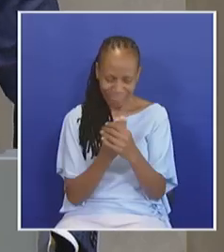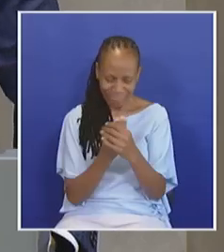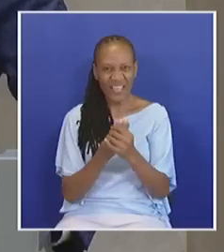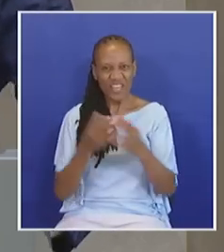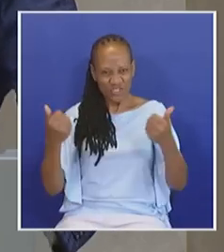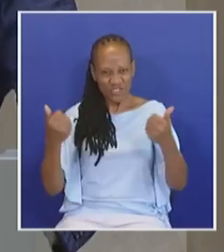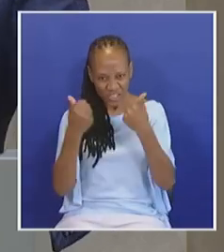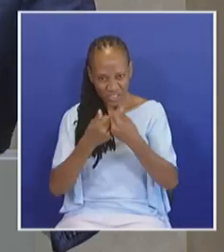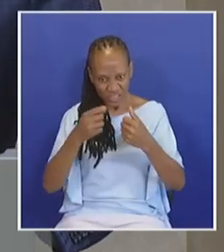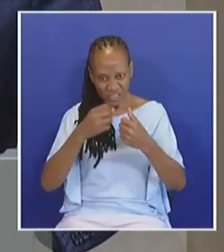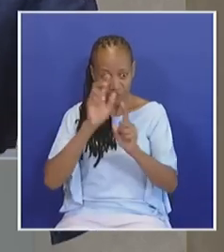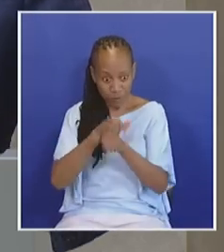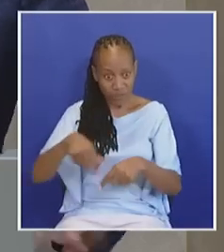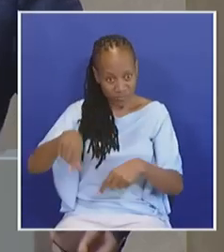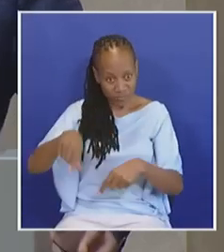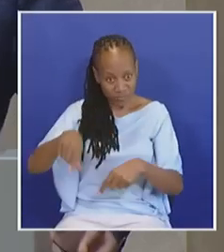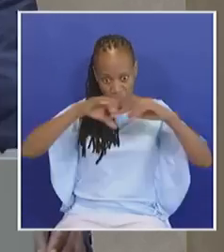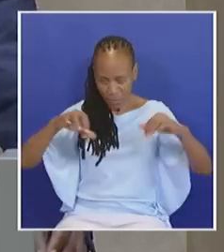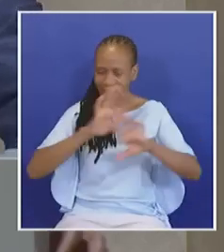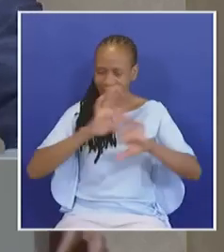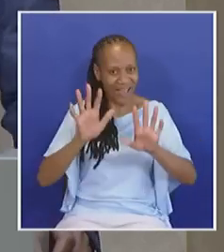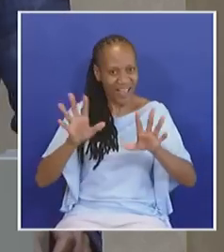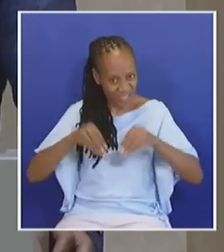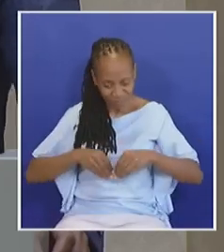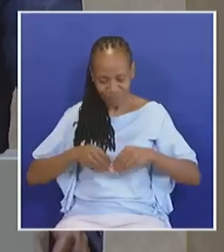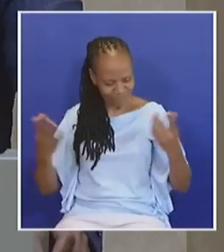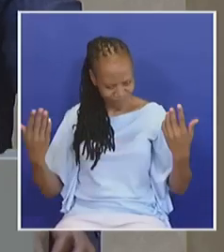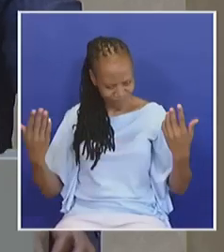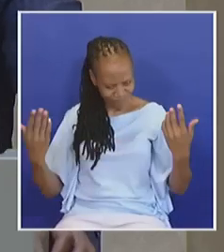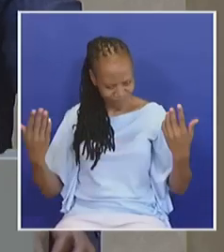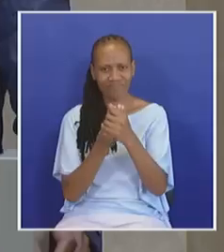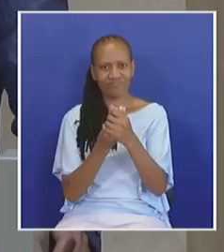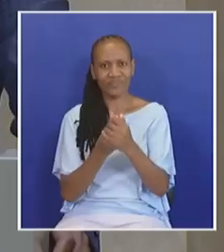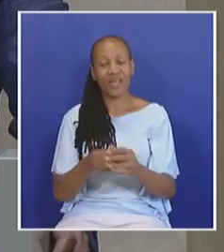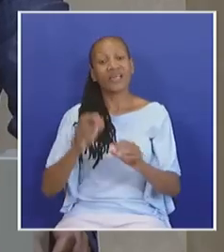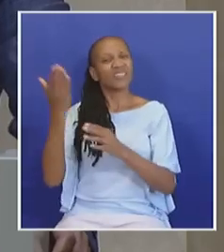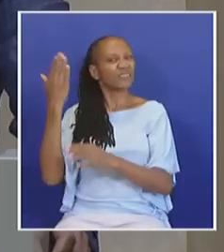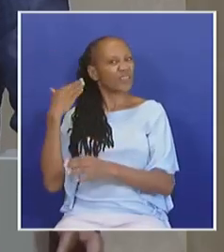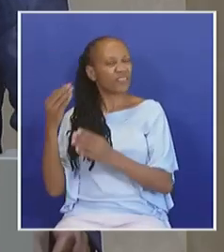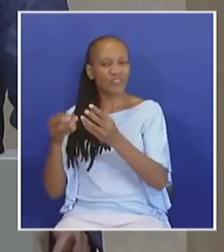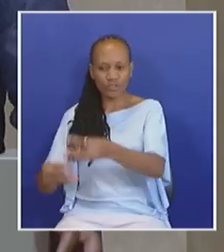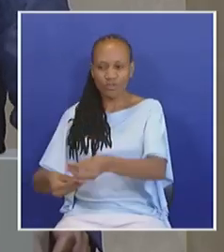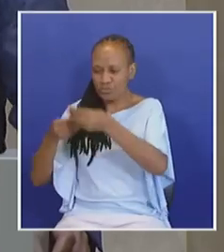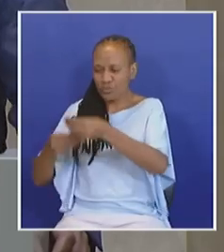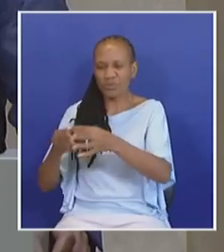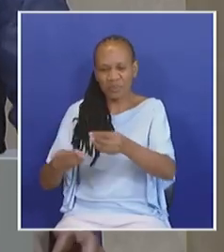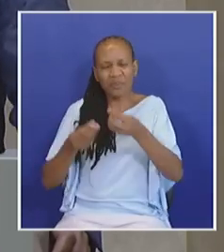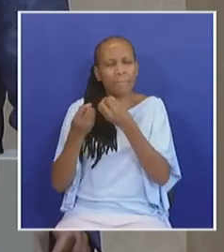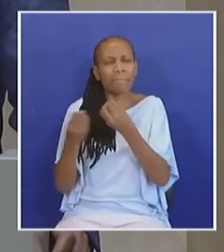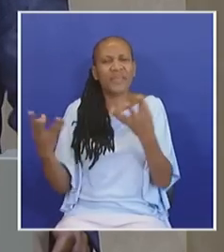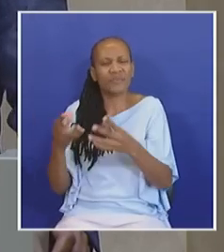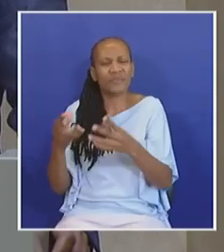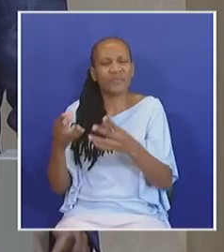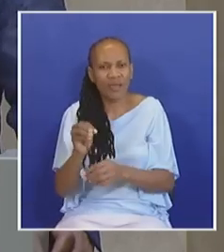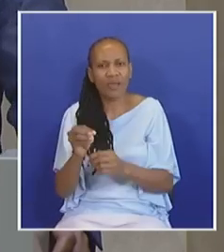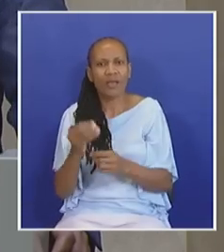which divide us. Discrimination became the norm when past documents were used to restrict the movement of blacks.